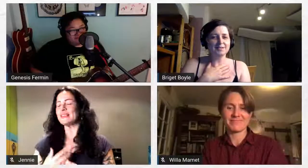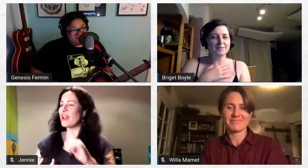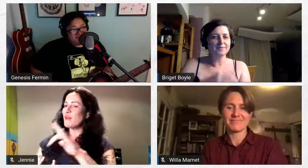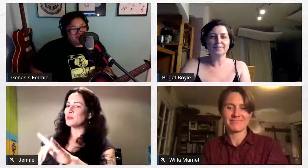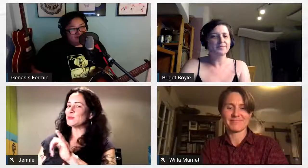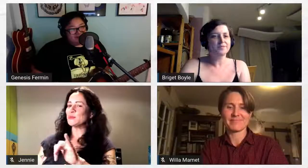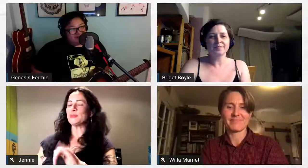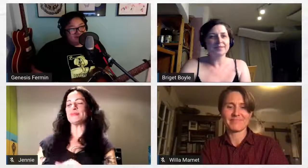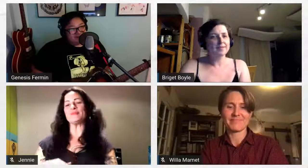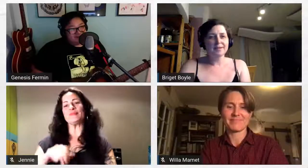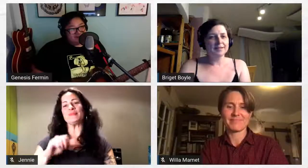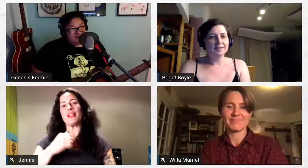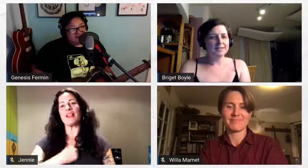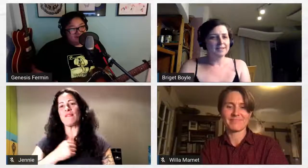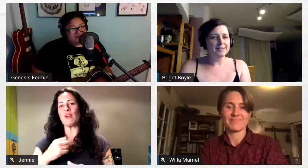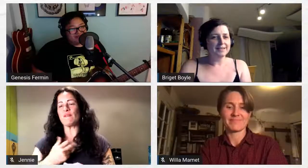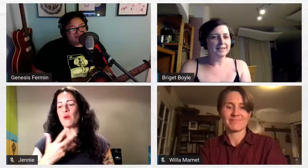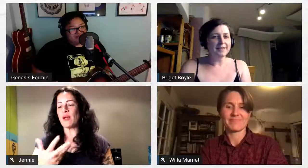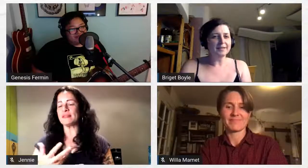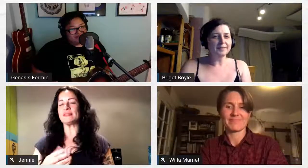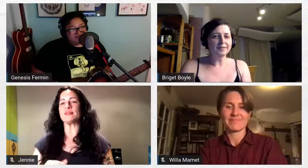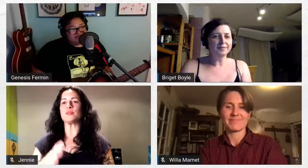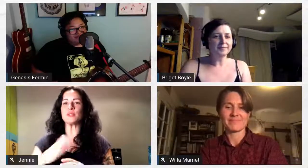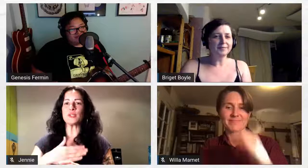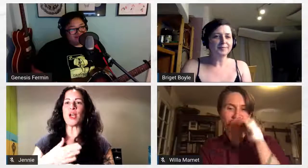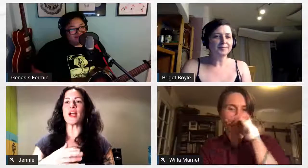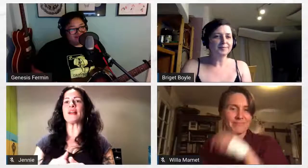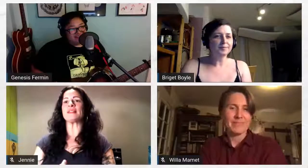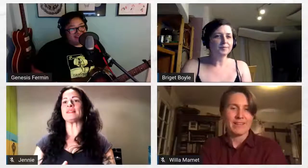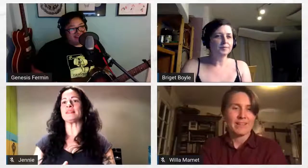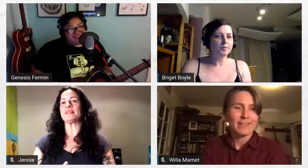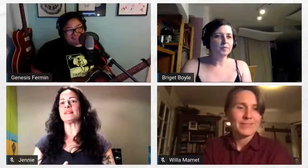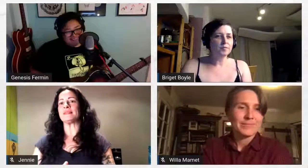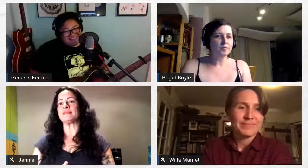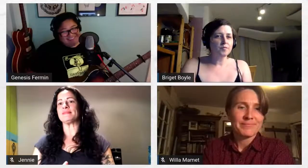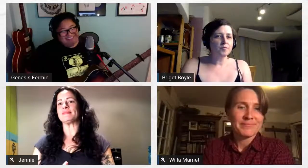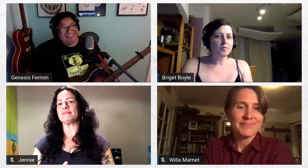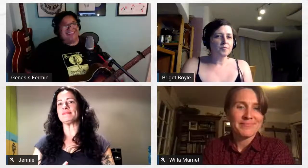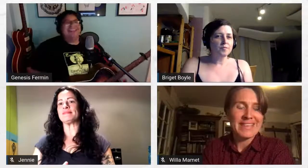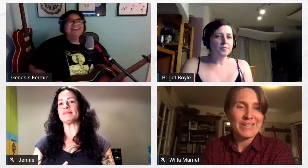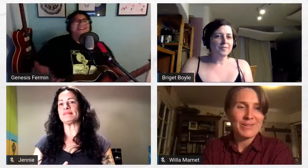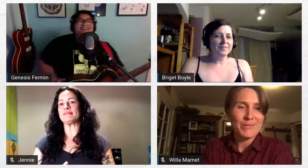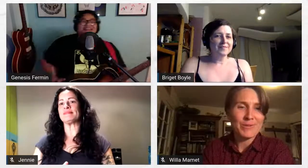You're just stellar. Rad.